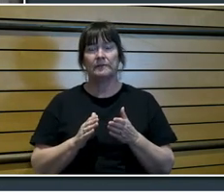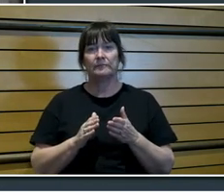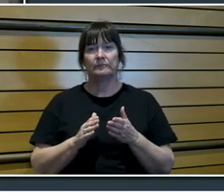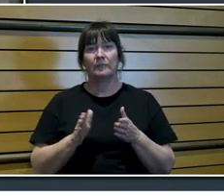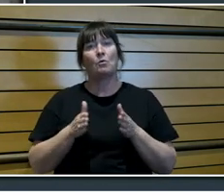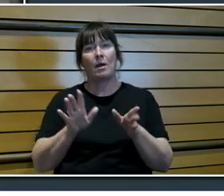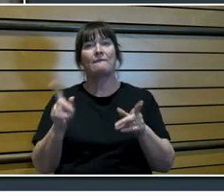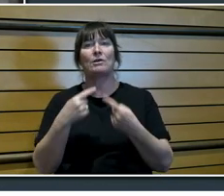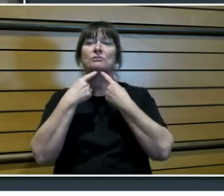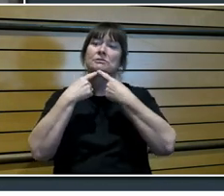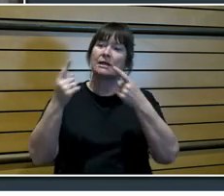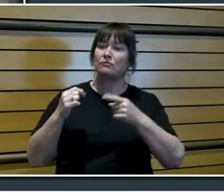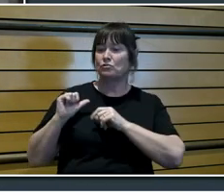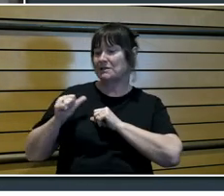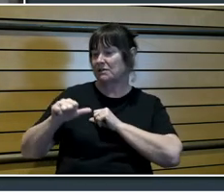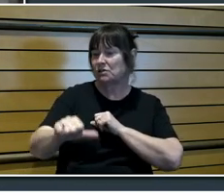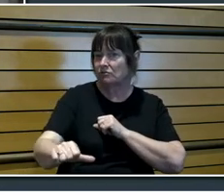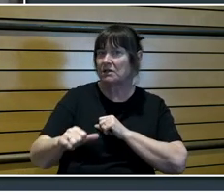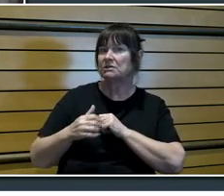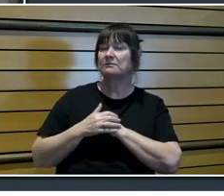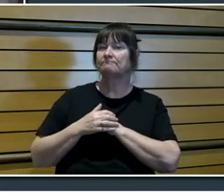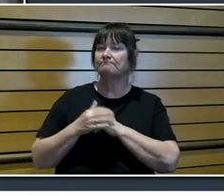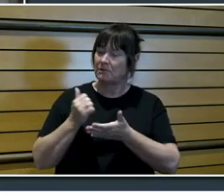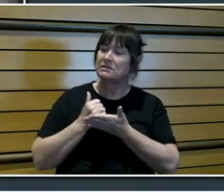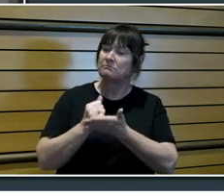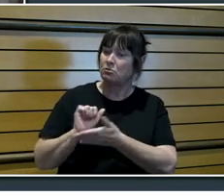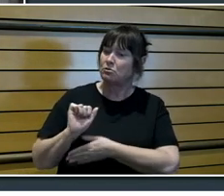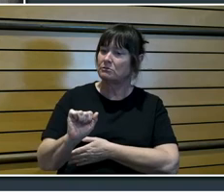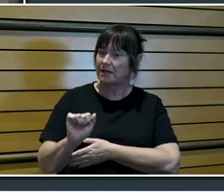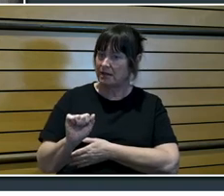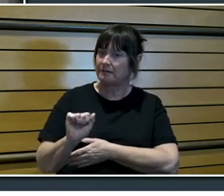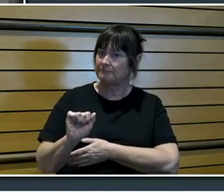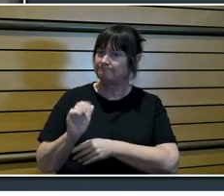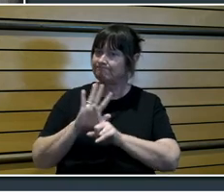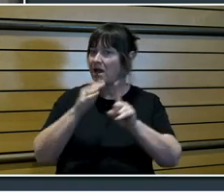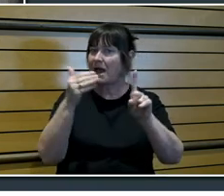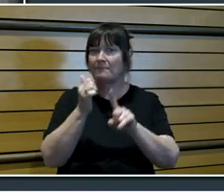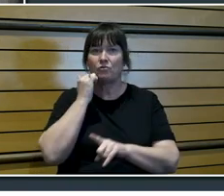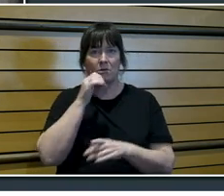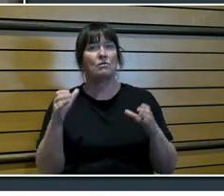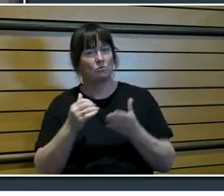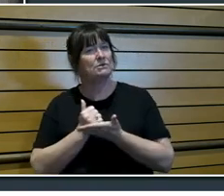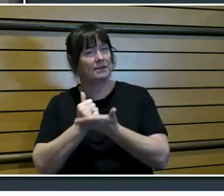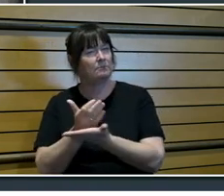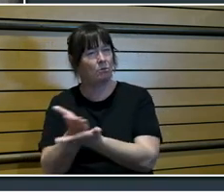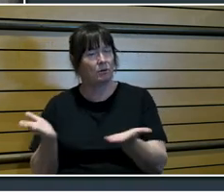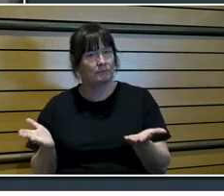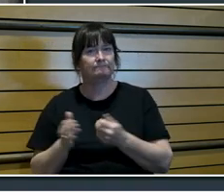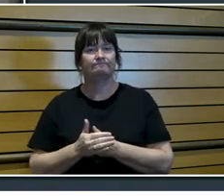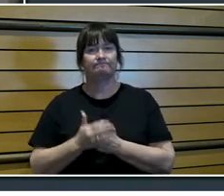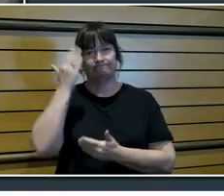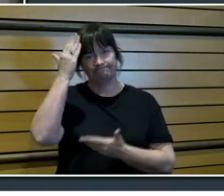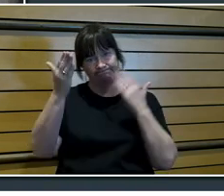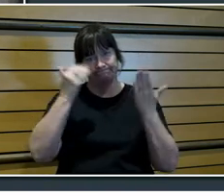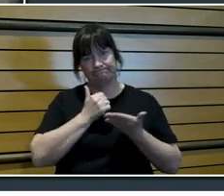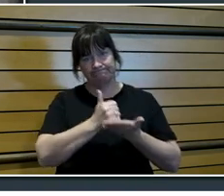next generation. I support mana whenua in their quest for Māori wards for Napier City Council. Tēnā koutou